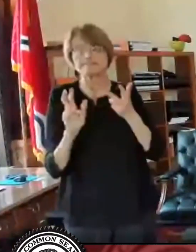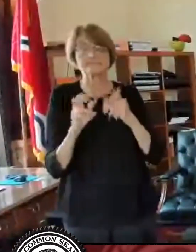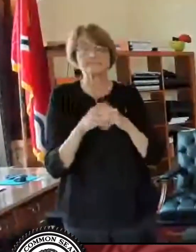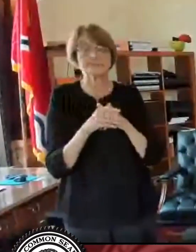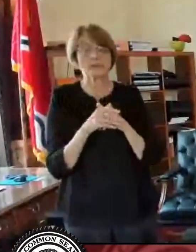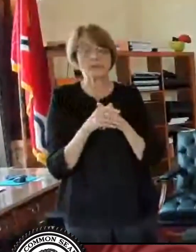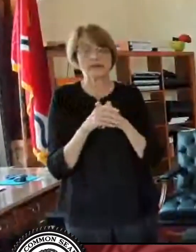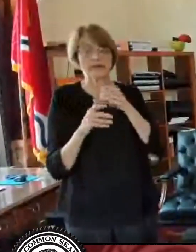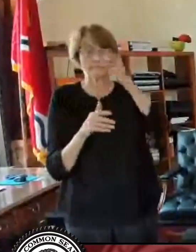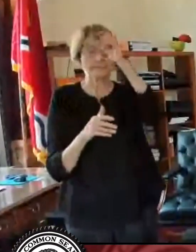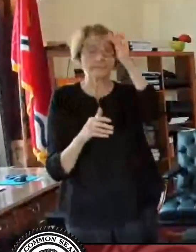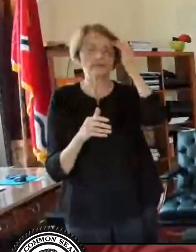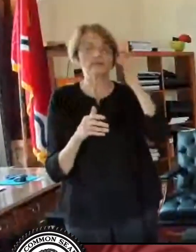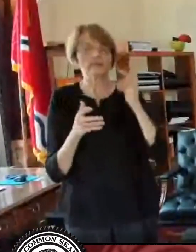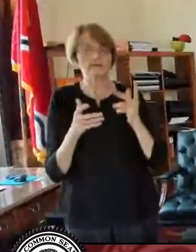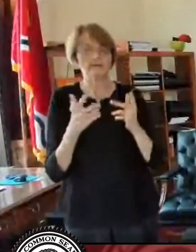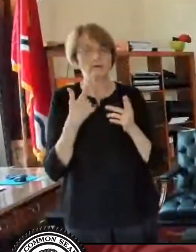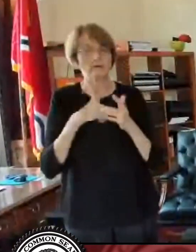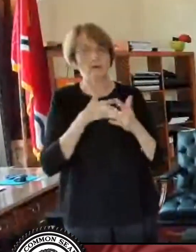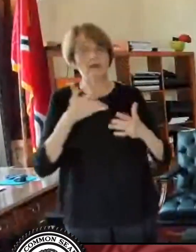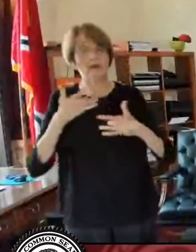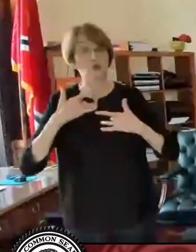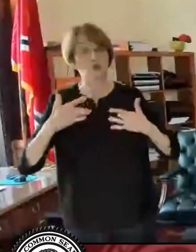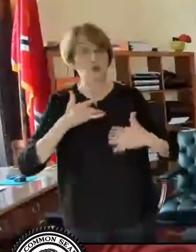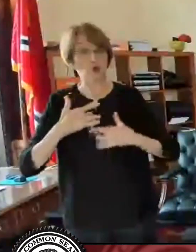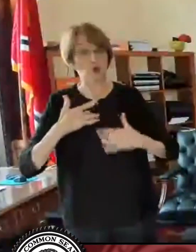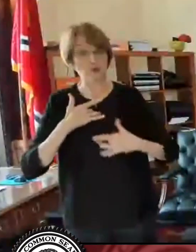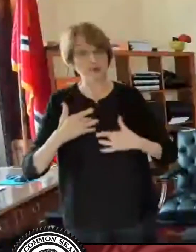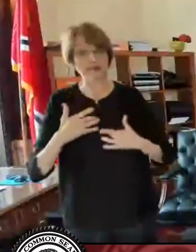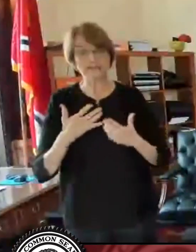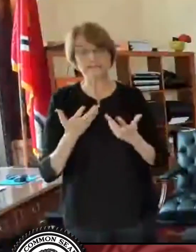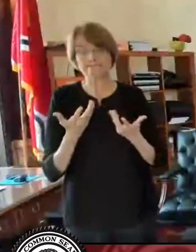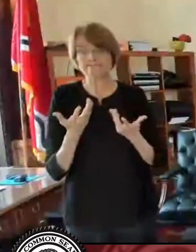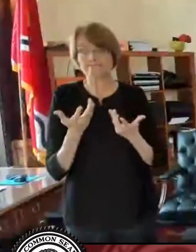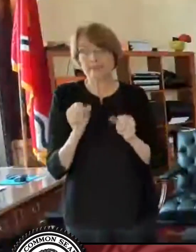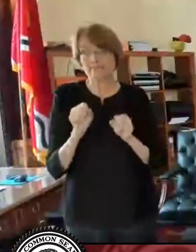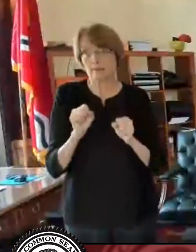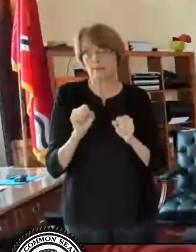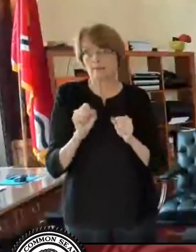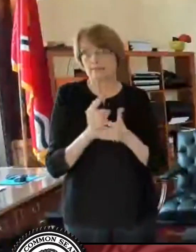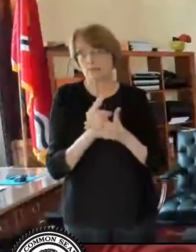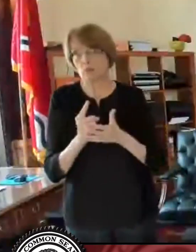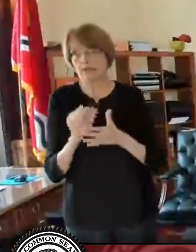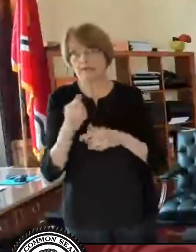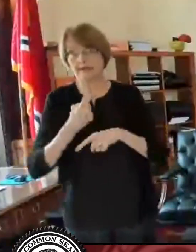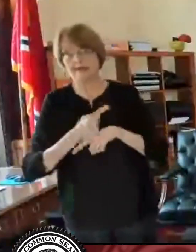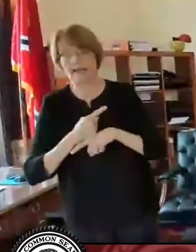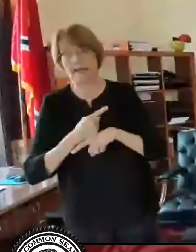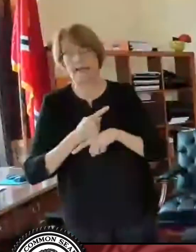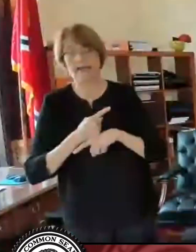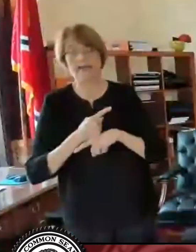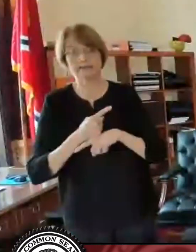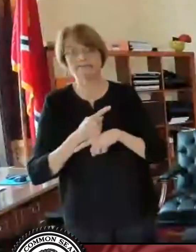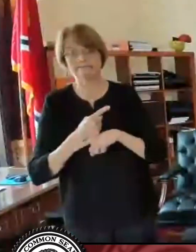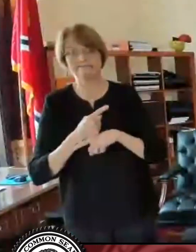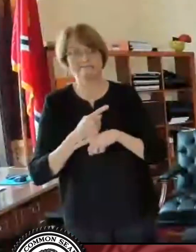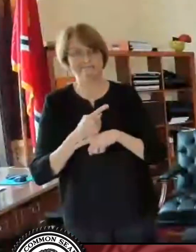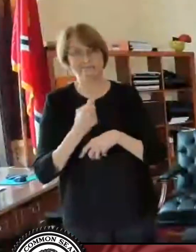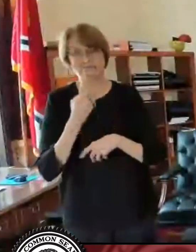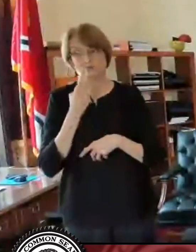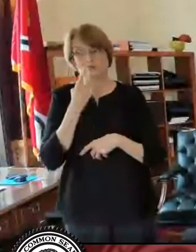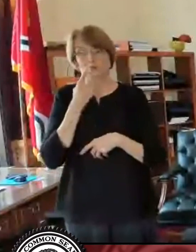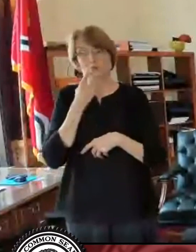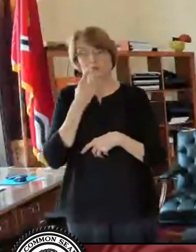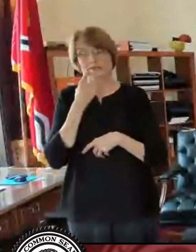We are concerned about what we might see here in a week or 10 days that emanate from